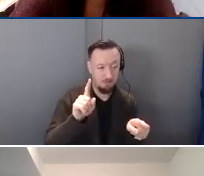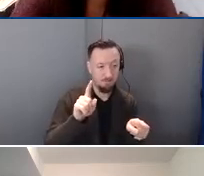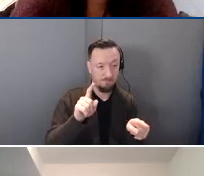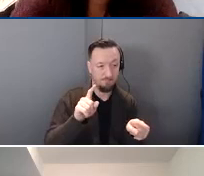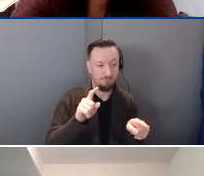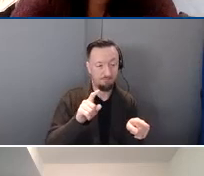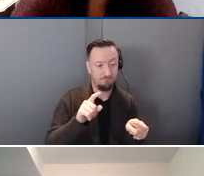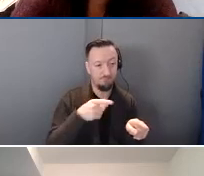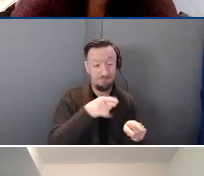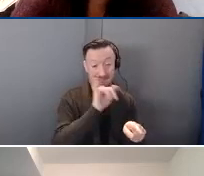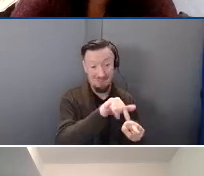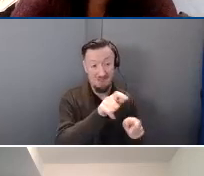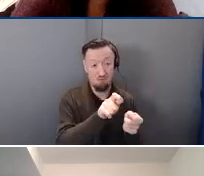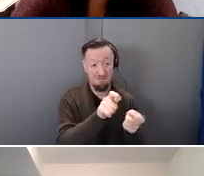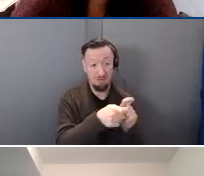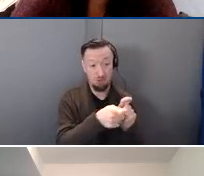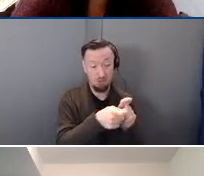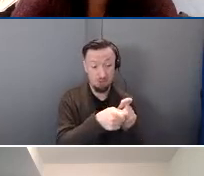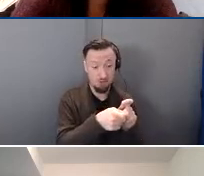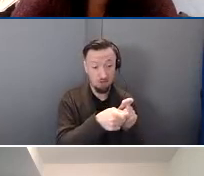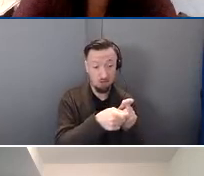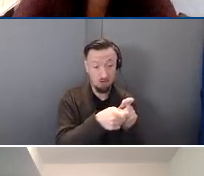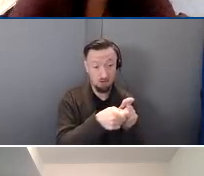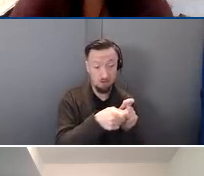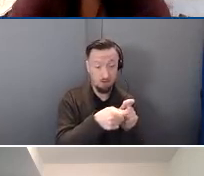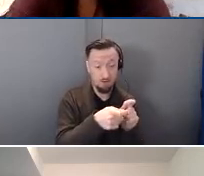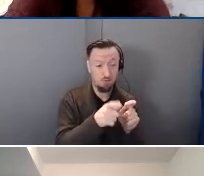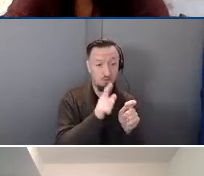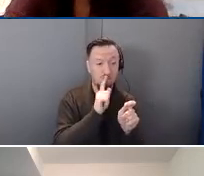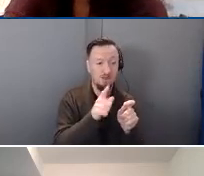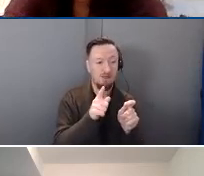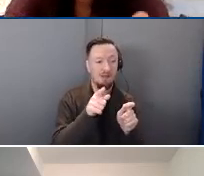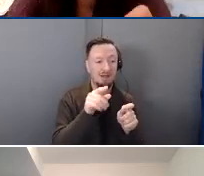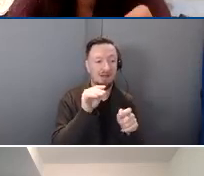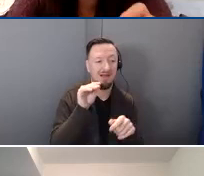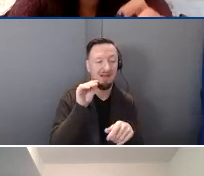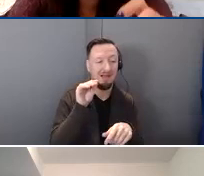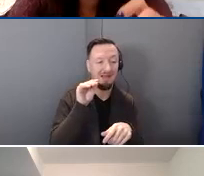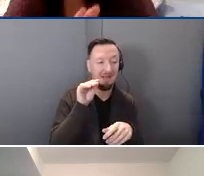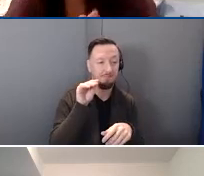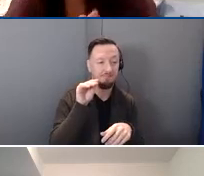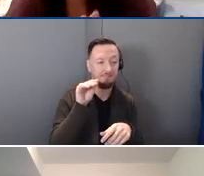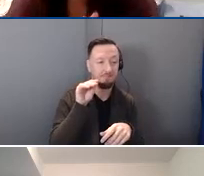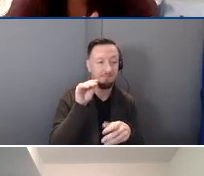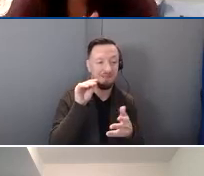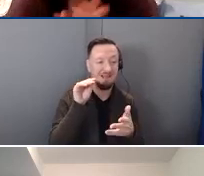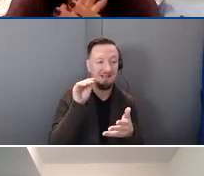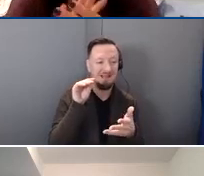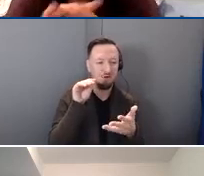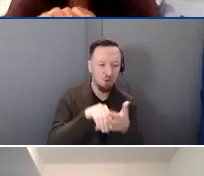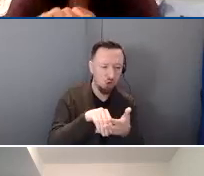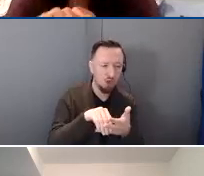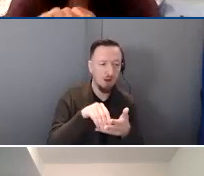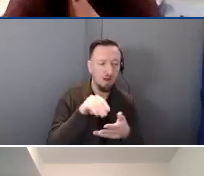the revision of the code is for the insertion of the drug delivery implant. And